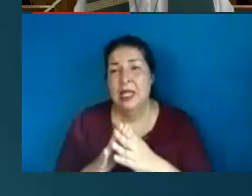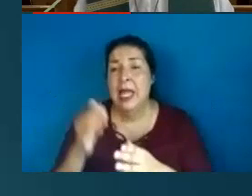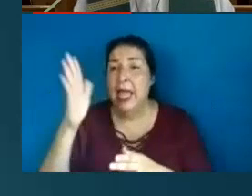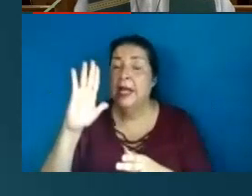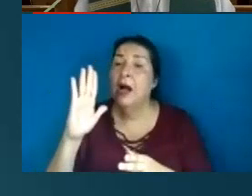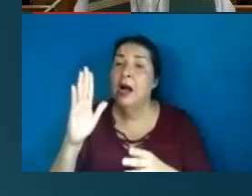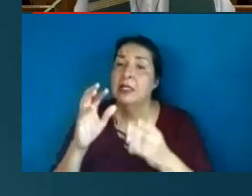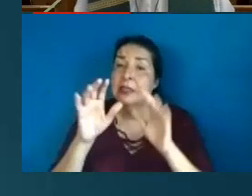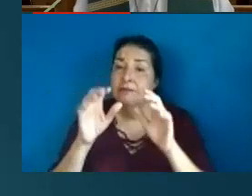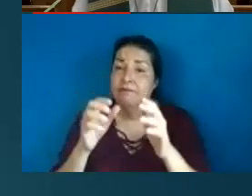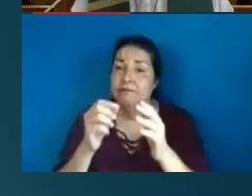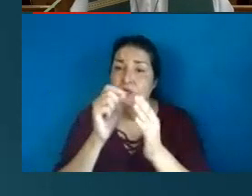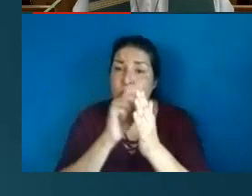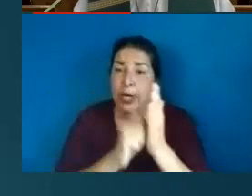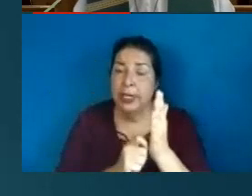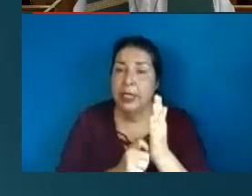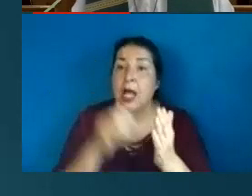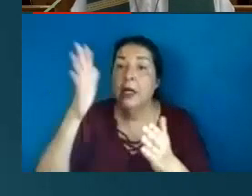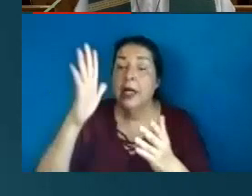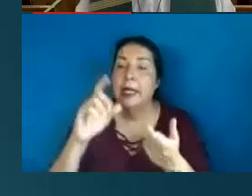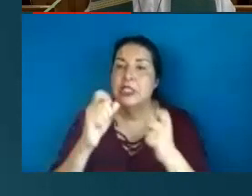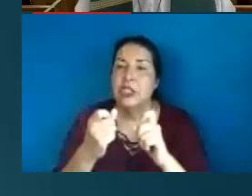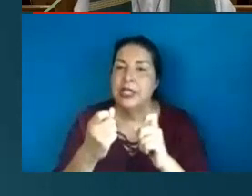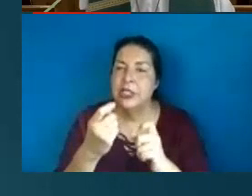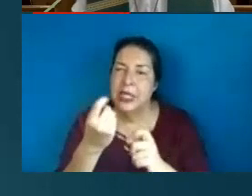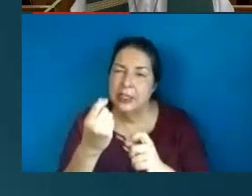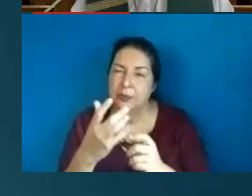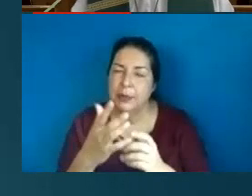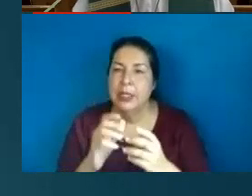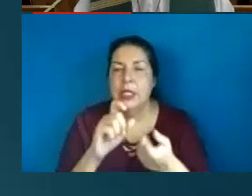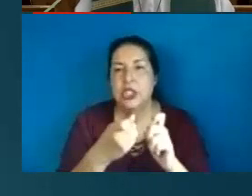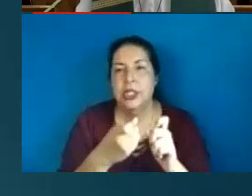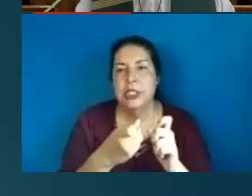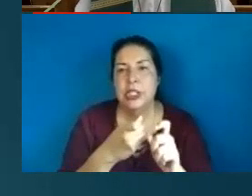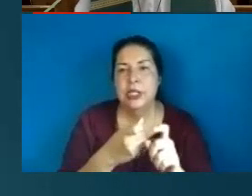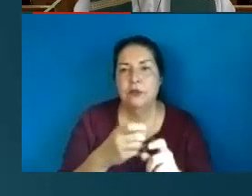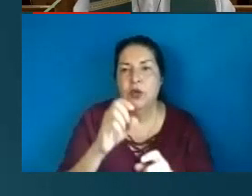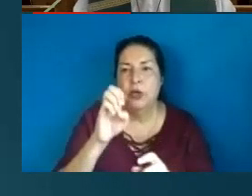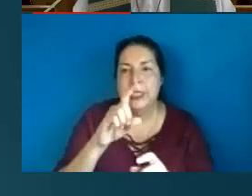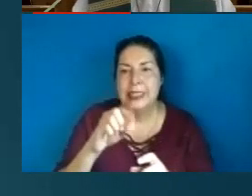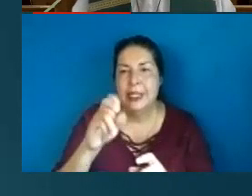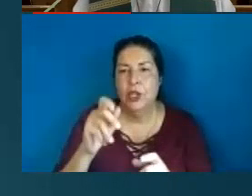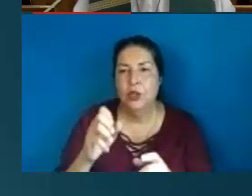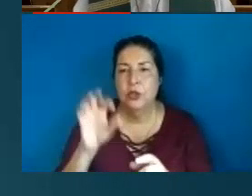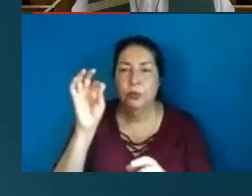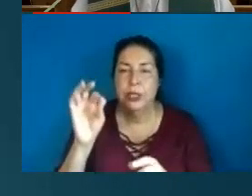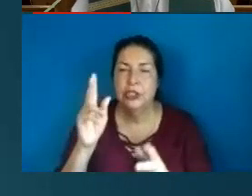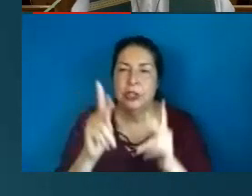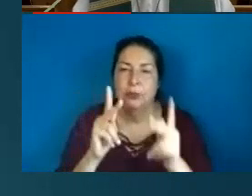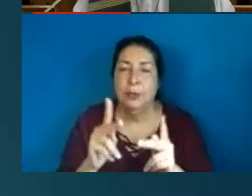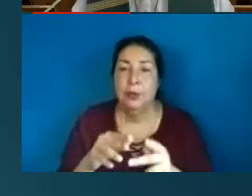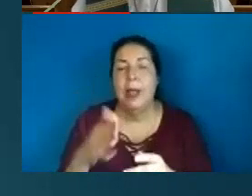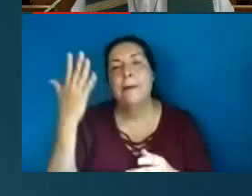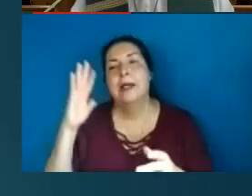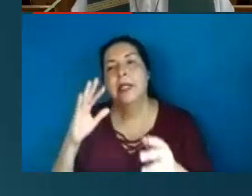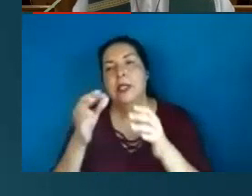things a little bit, changing what he wants from Ezekiel to preach to the people. In those days, there was a proverb